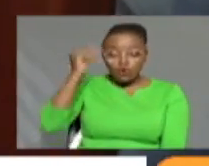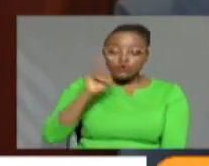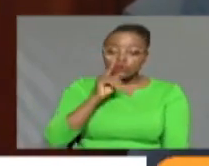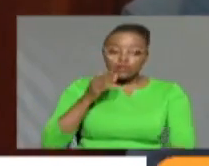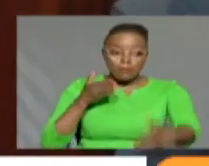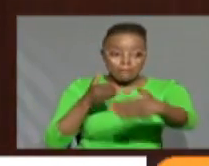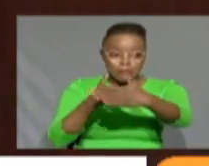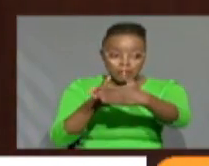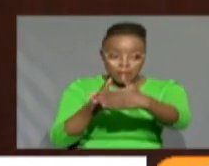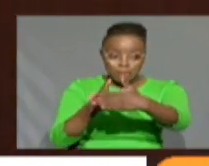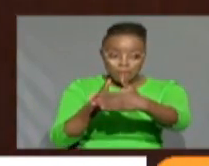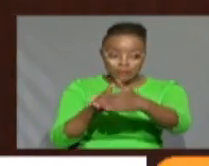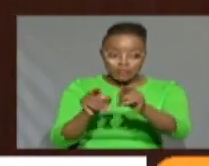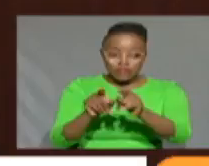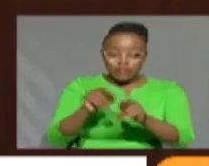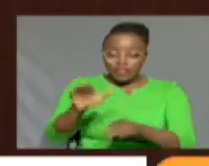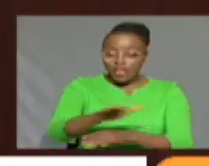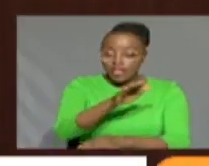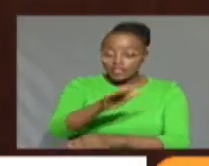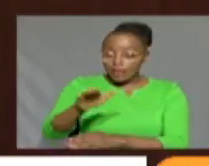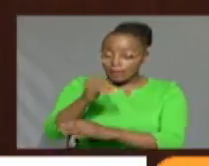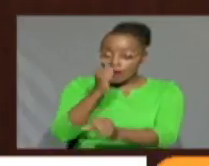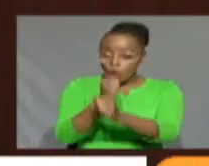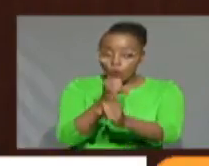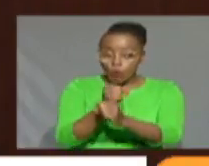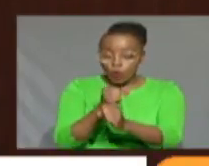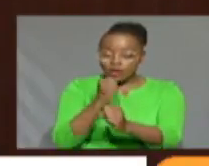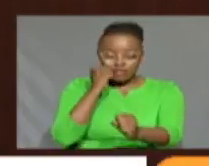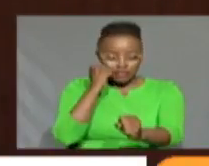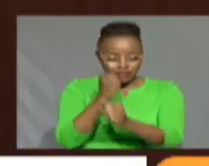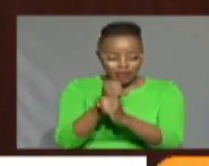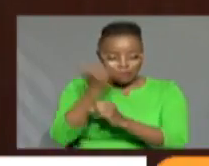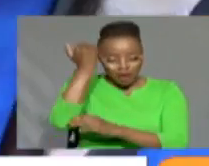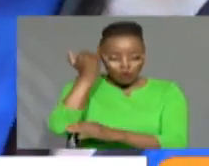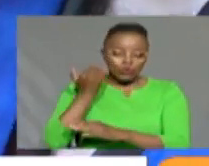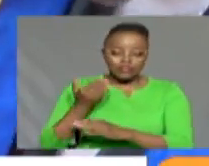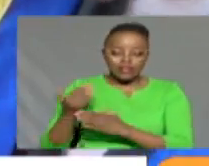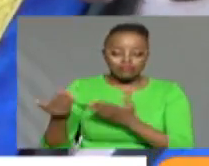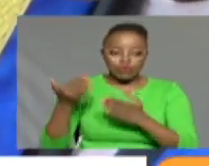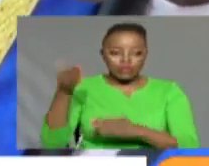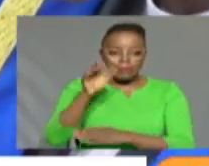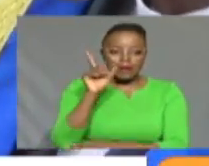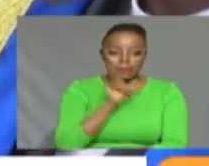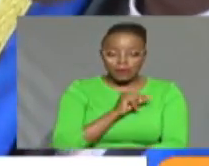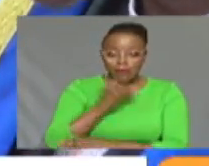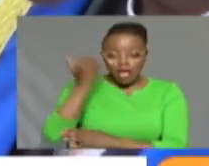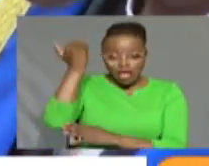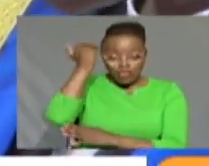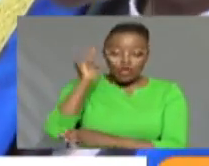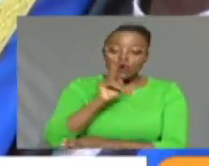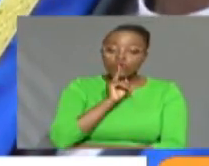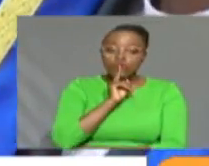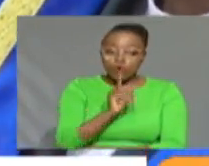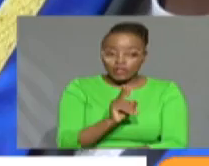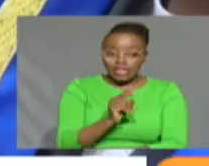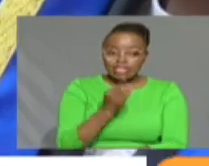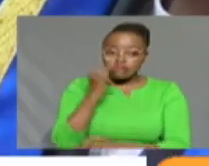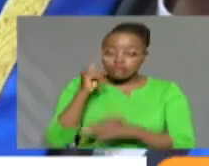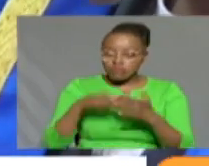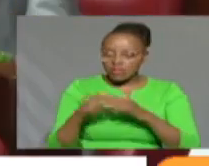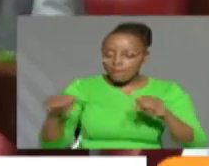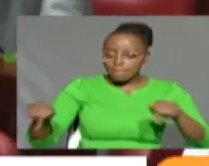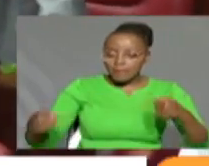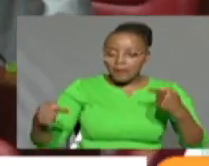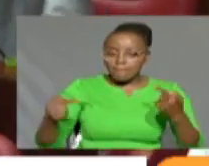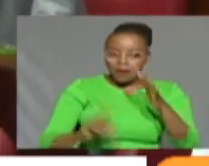from overseeing the Assembly's proceedings, but the Labour Court has reinstated her. The court order was subject of friction that saw chaos